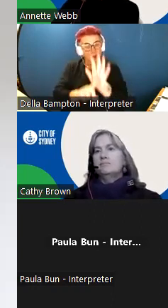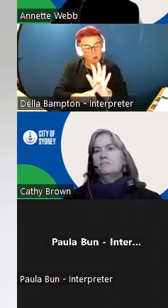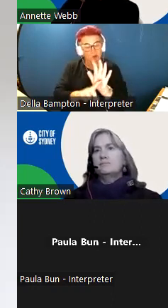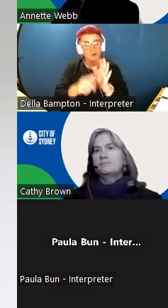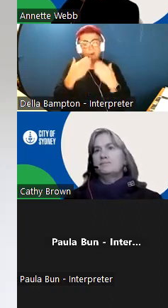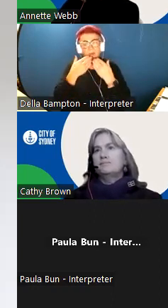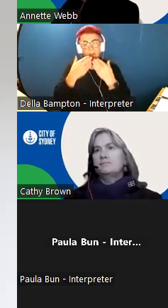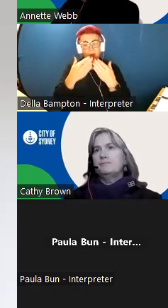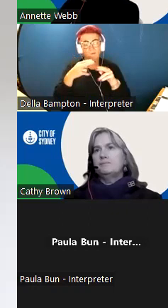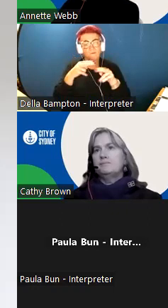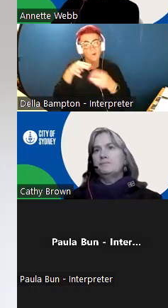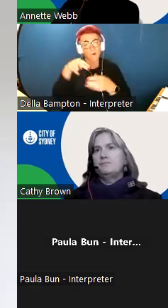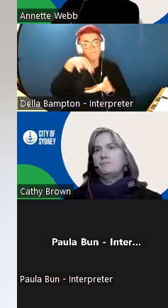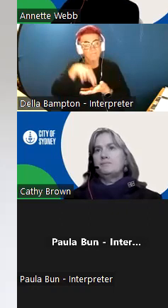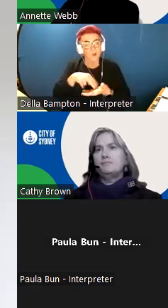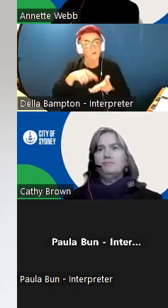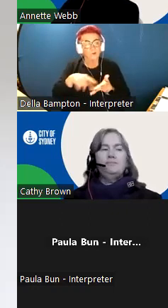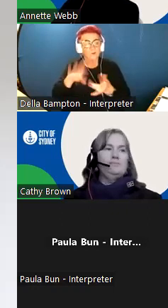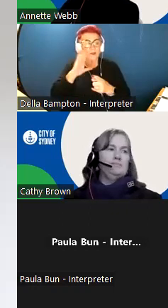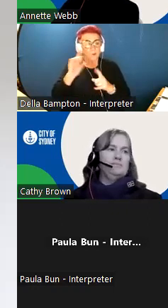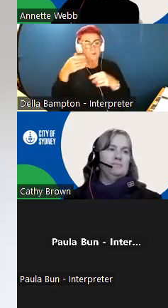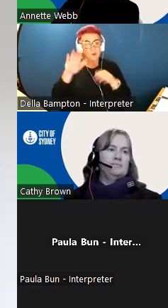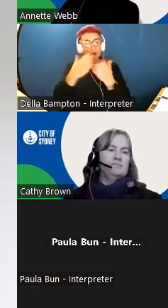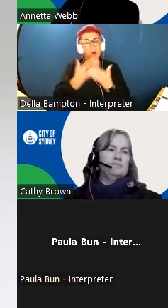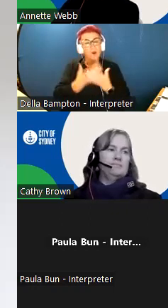far. We're going to now take a look at the apartment.